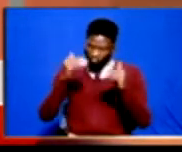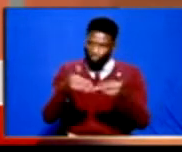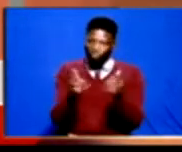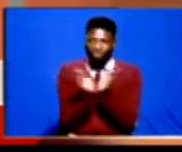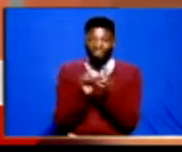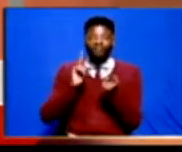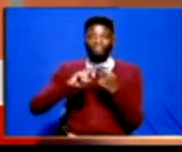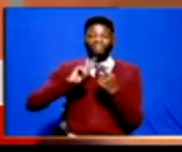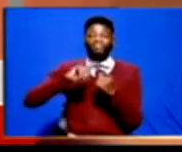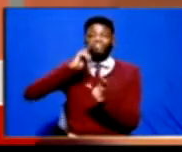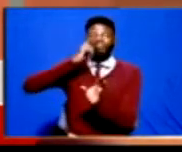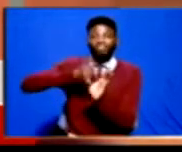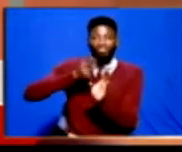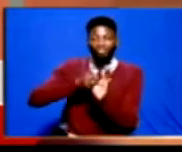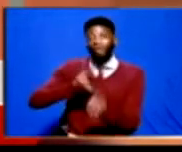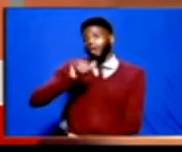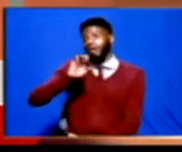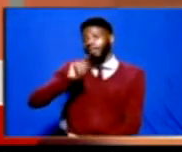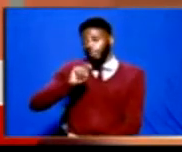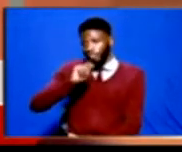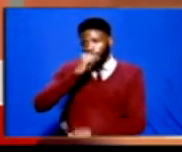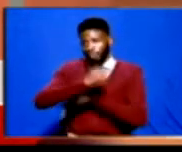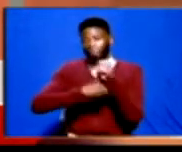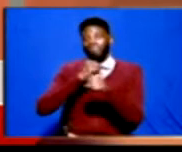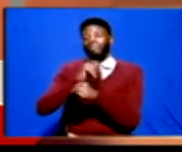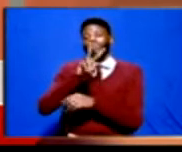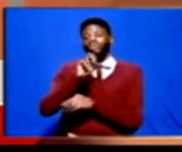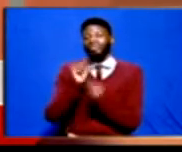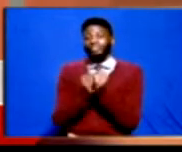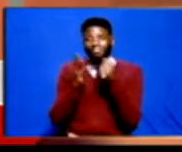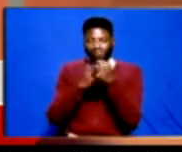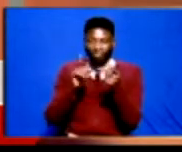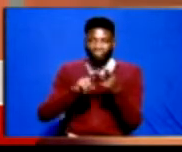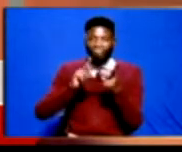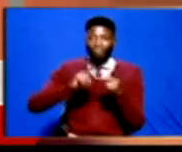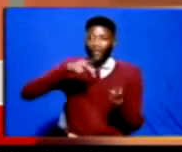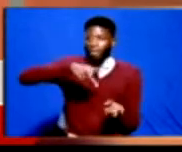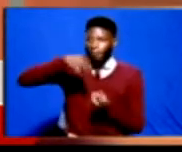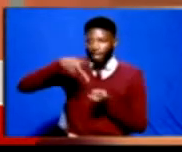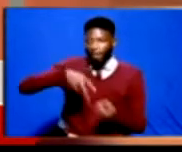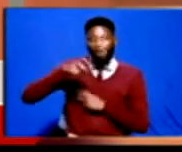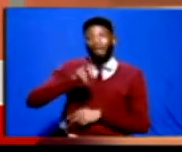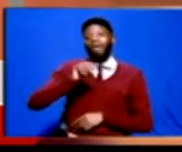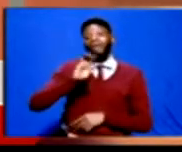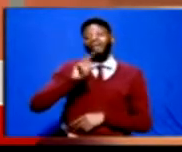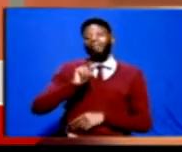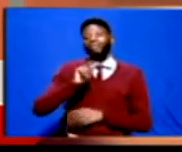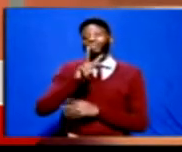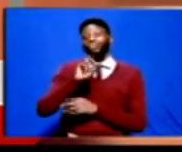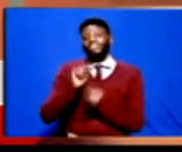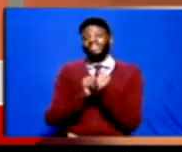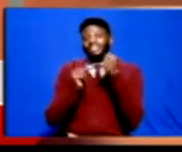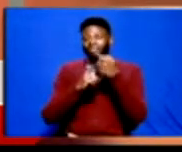Act of 2019 and the Mining Act of 2016, whereby communities have really been given a place whereby they can